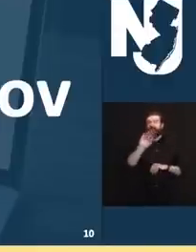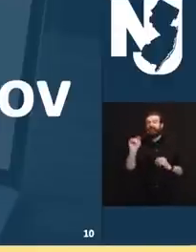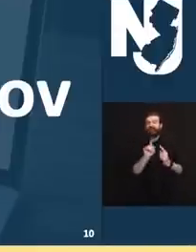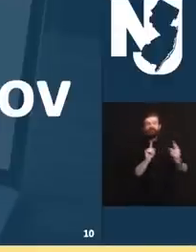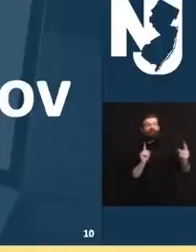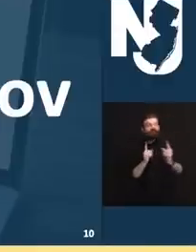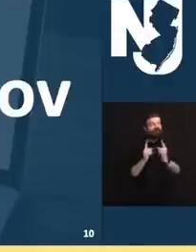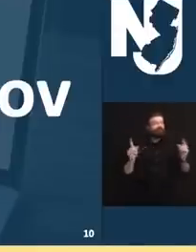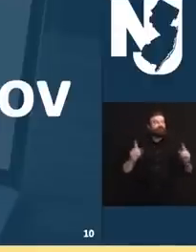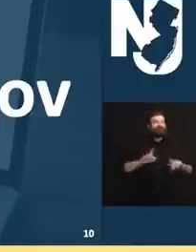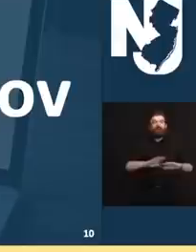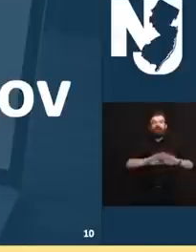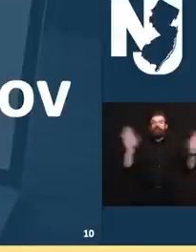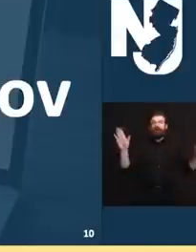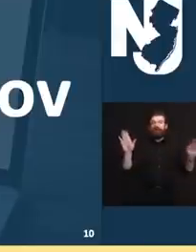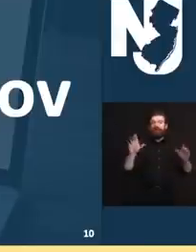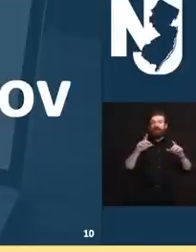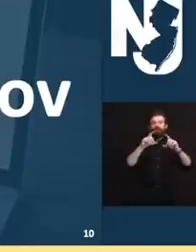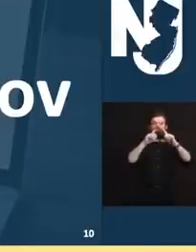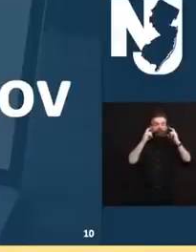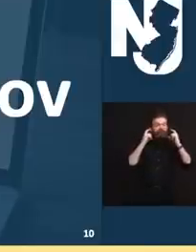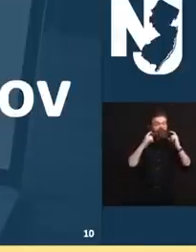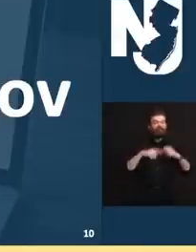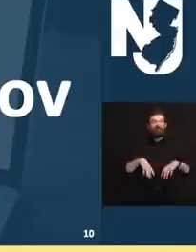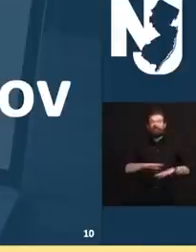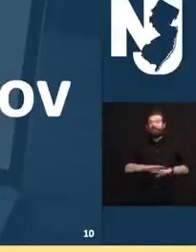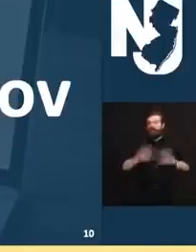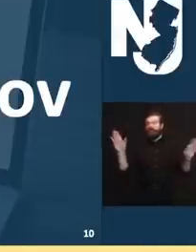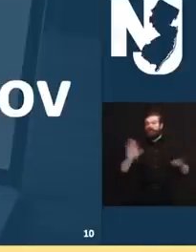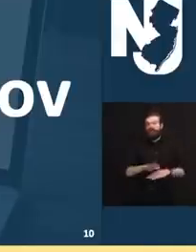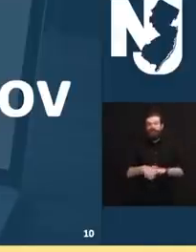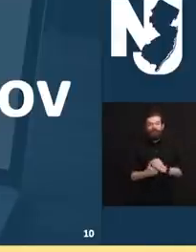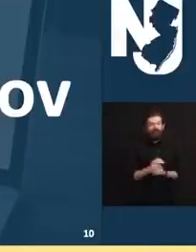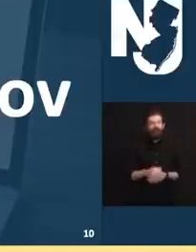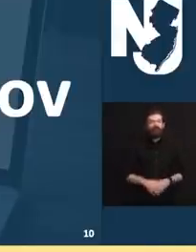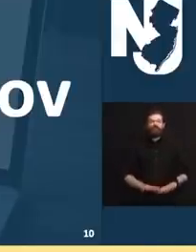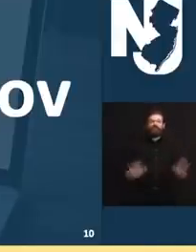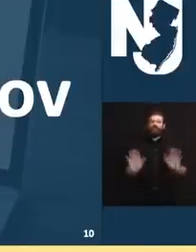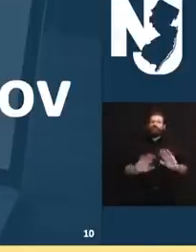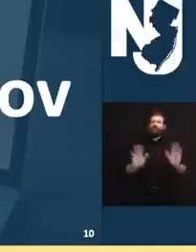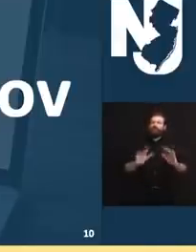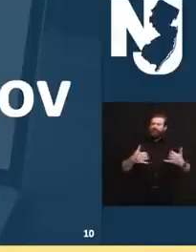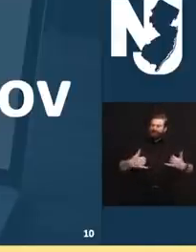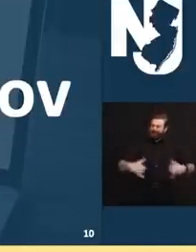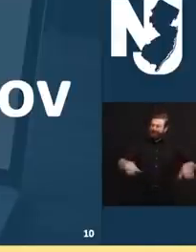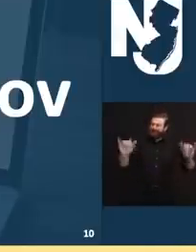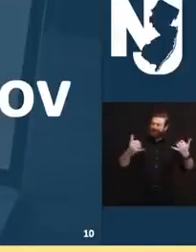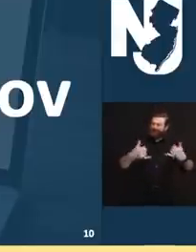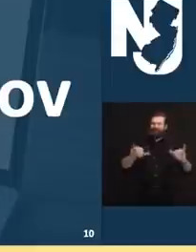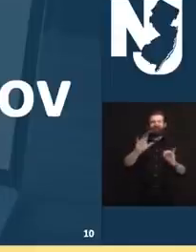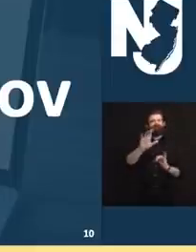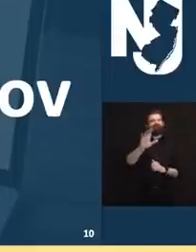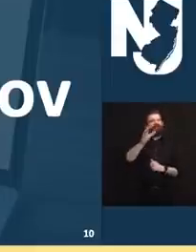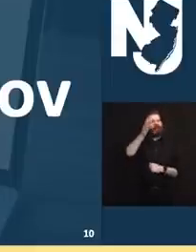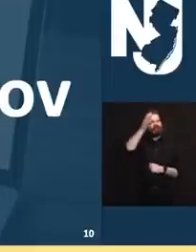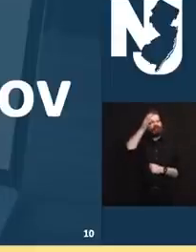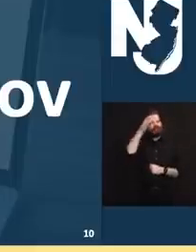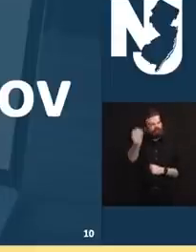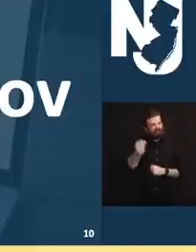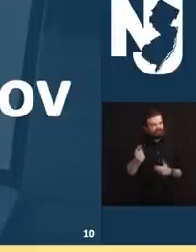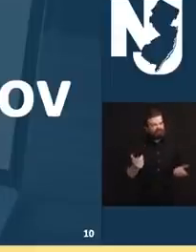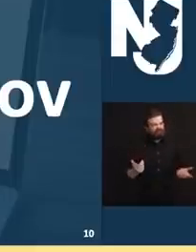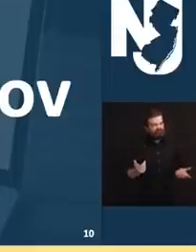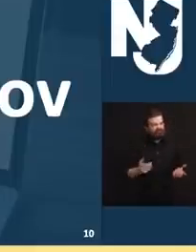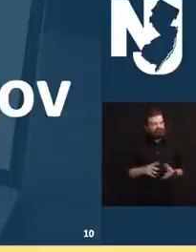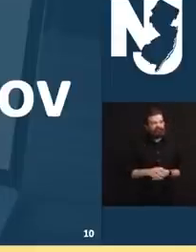our face masks, washing our hands, and using common sense. Yes, the first vaccine is here, and we expect another